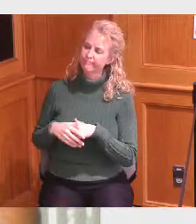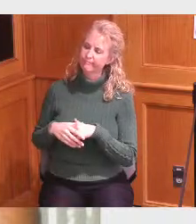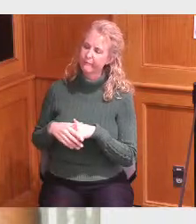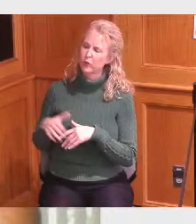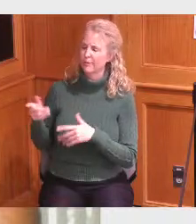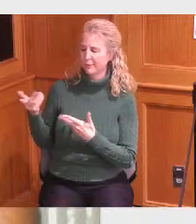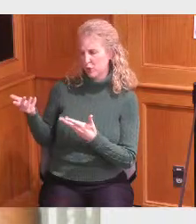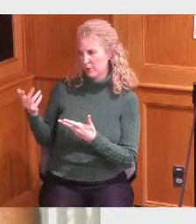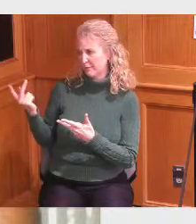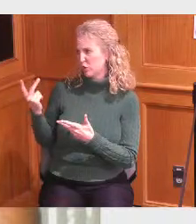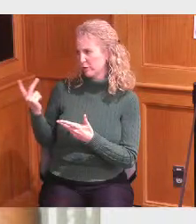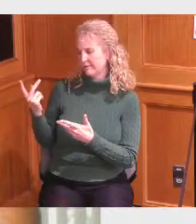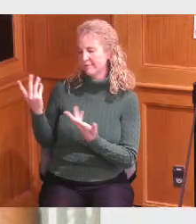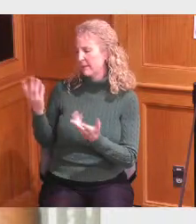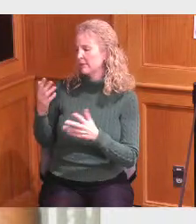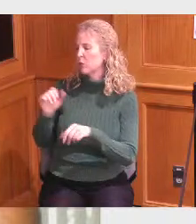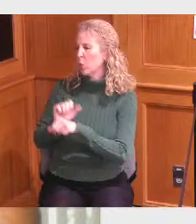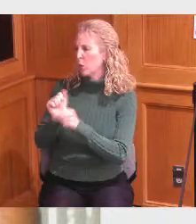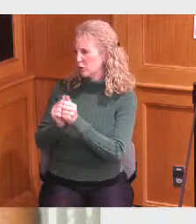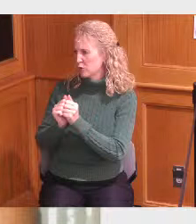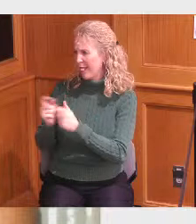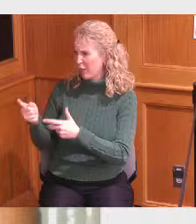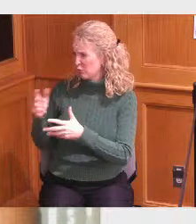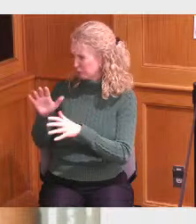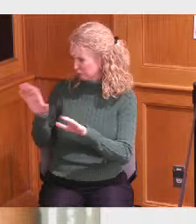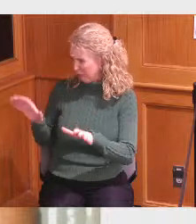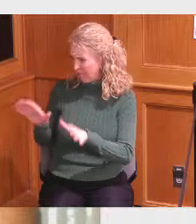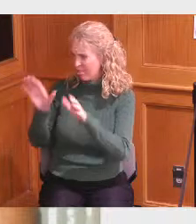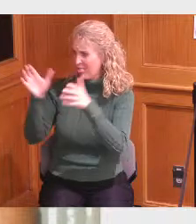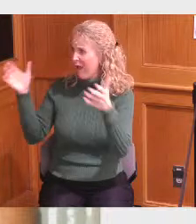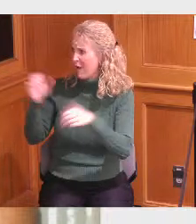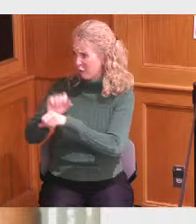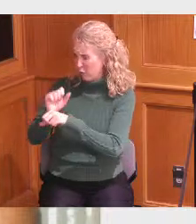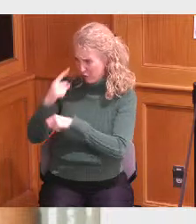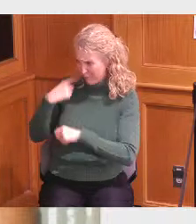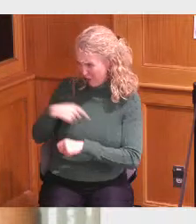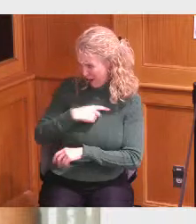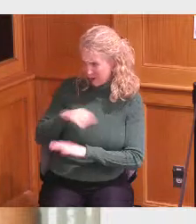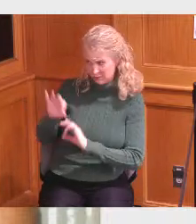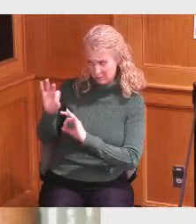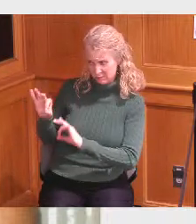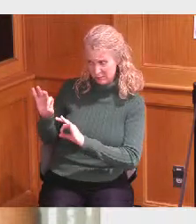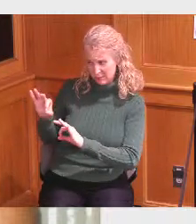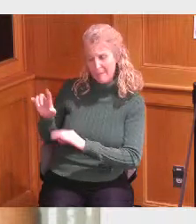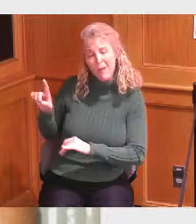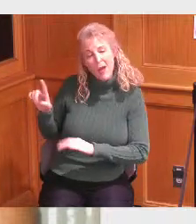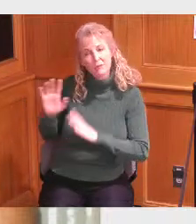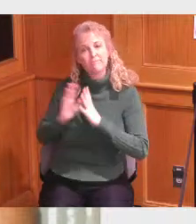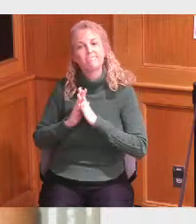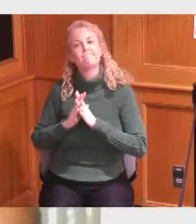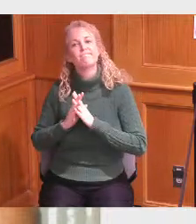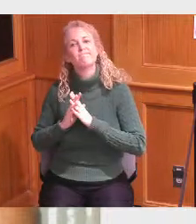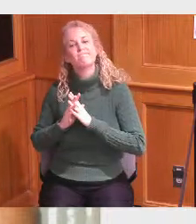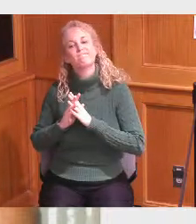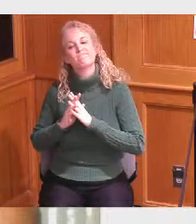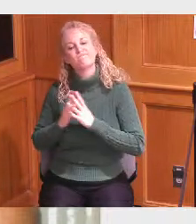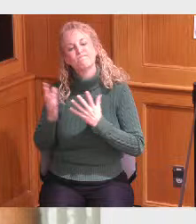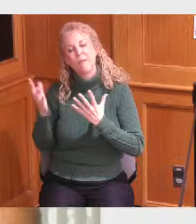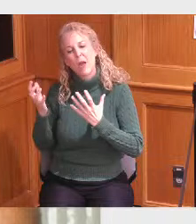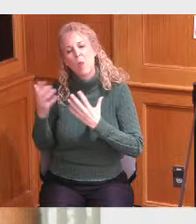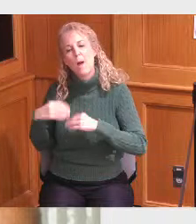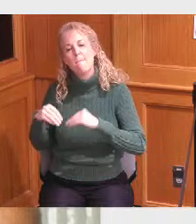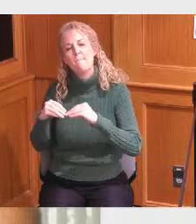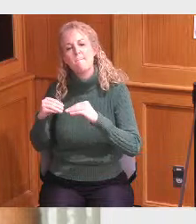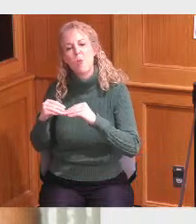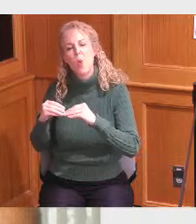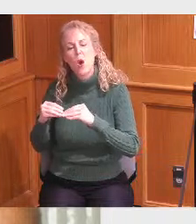Majid, we really appreciate it. You're doing a lot of work for us, and that's good, and it's good work. He said, but I said, I'm really trying to get more width,